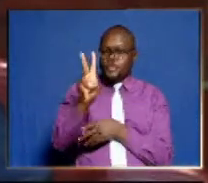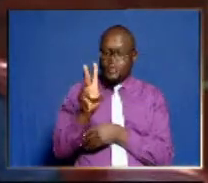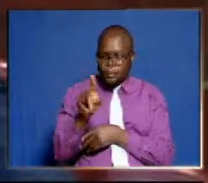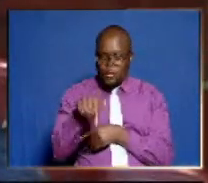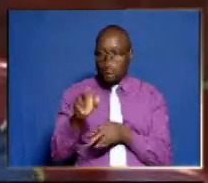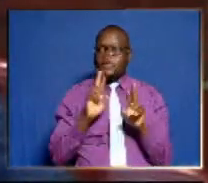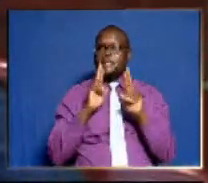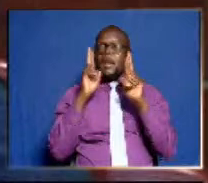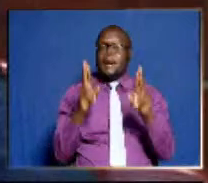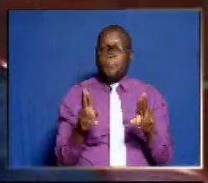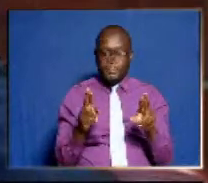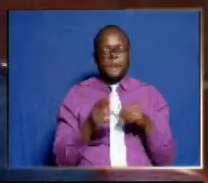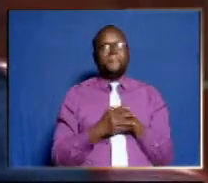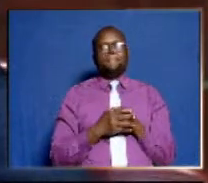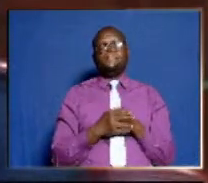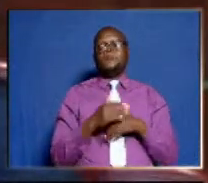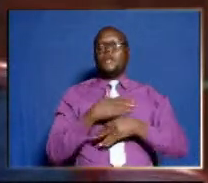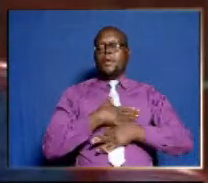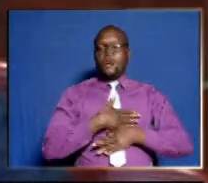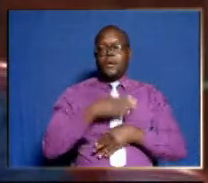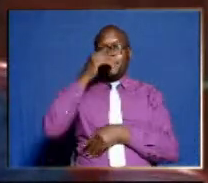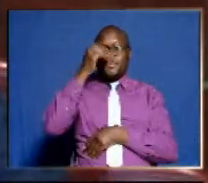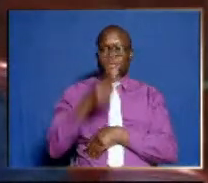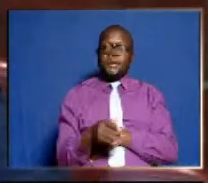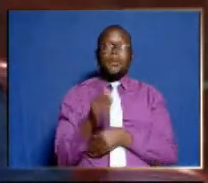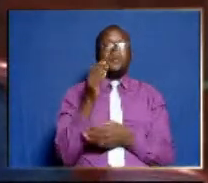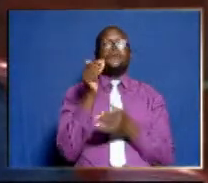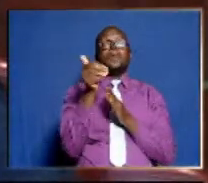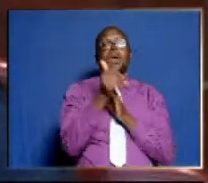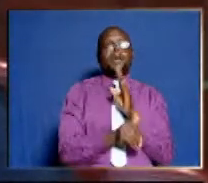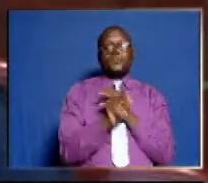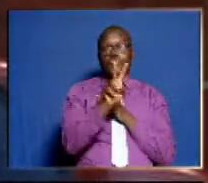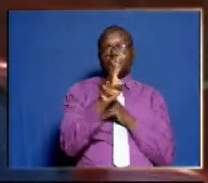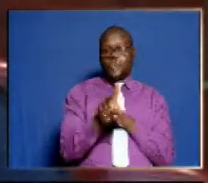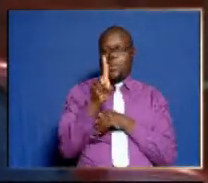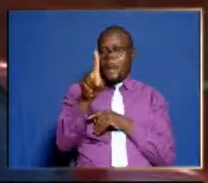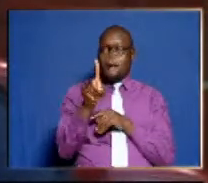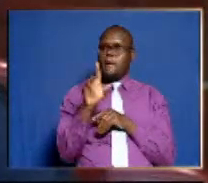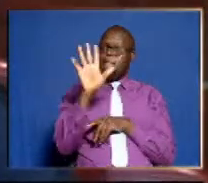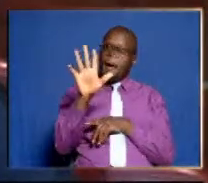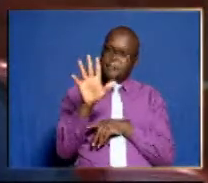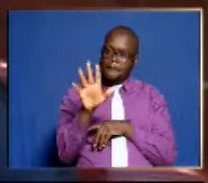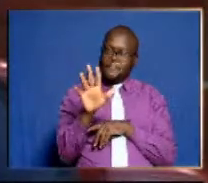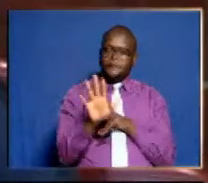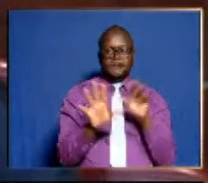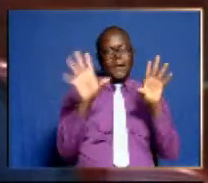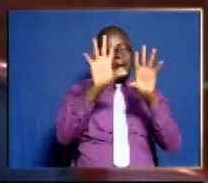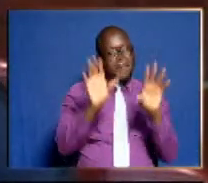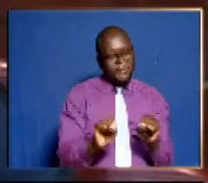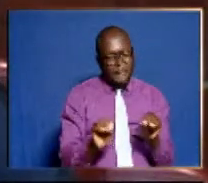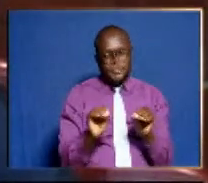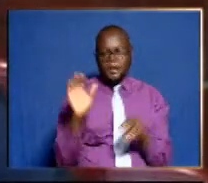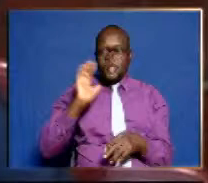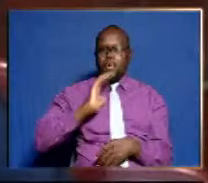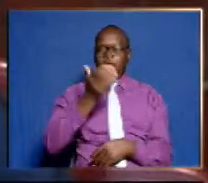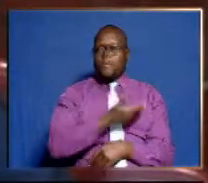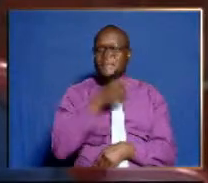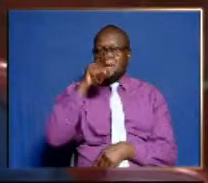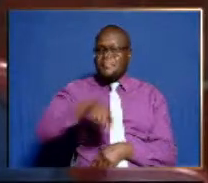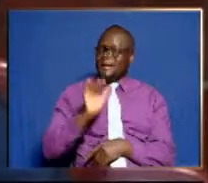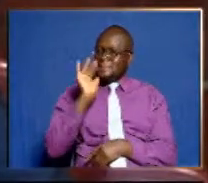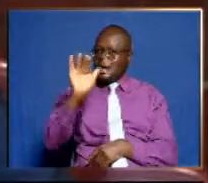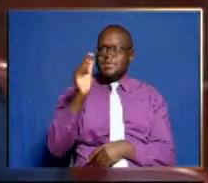report. Honorable Speaker, Article 221(5) of the Constitution requires the Budget Committee to seek